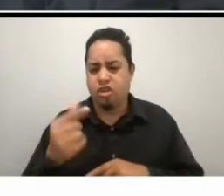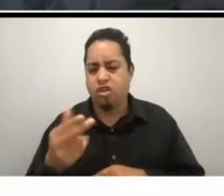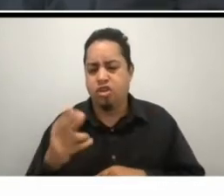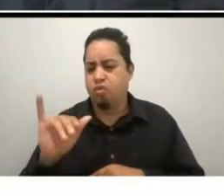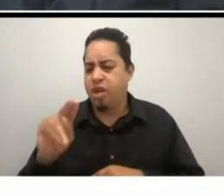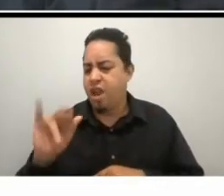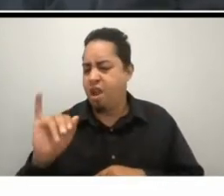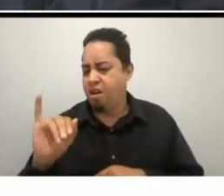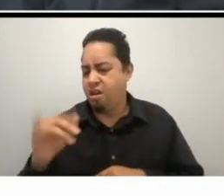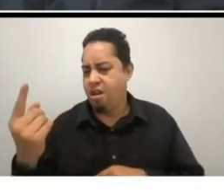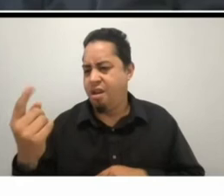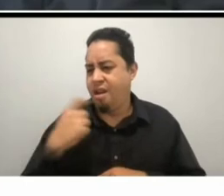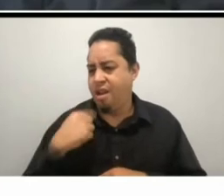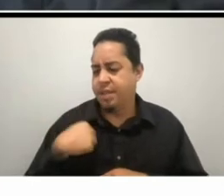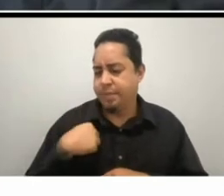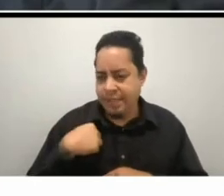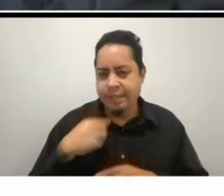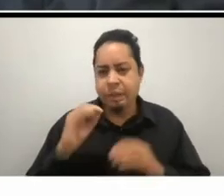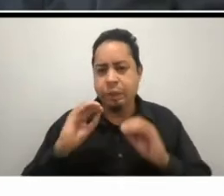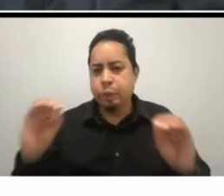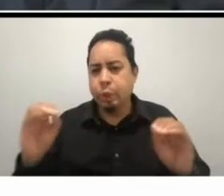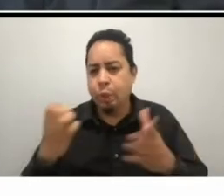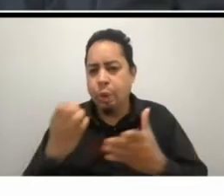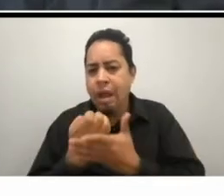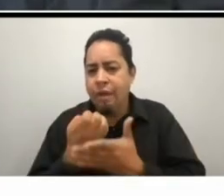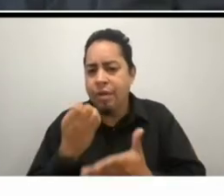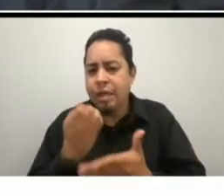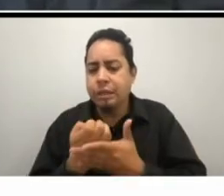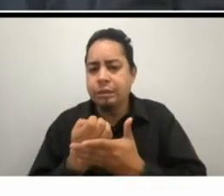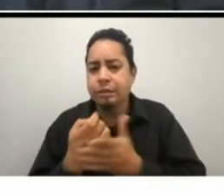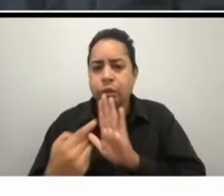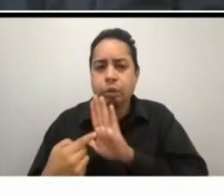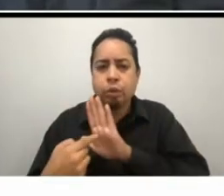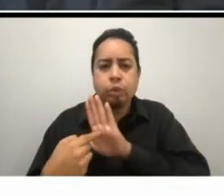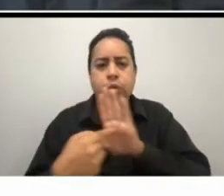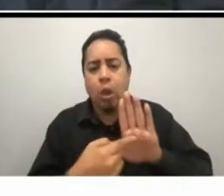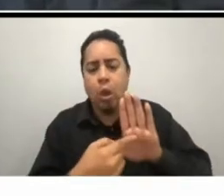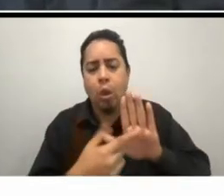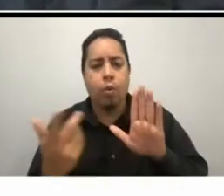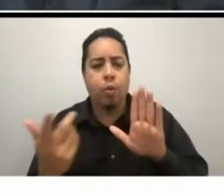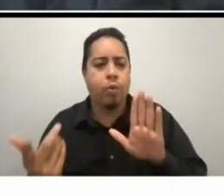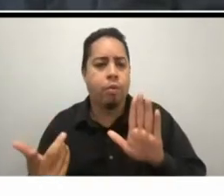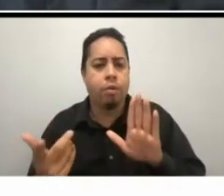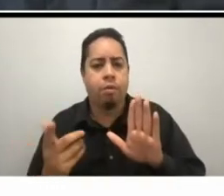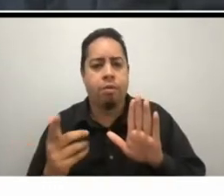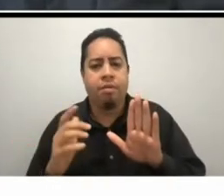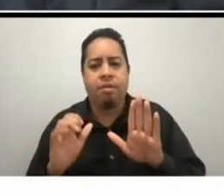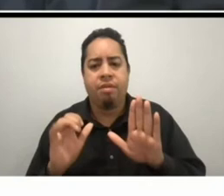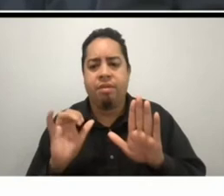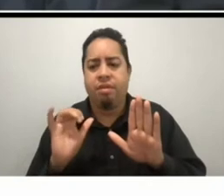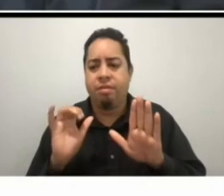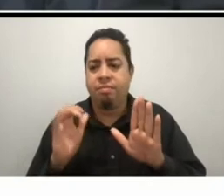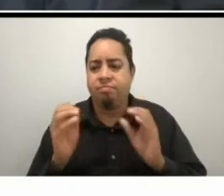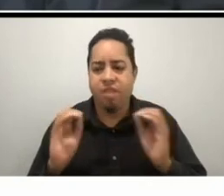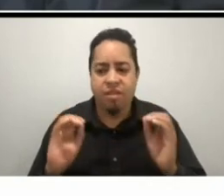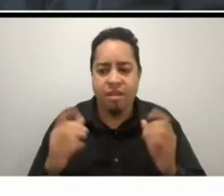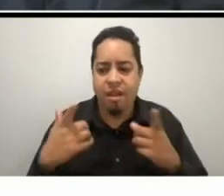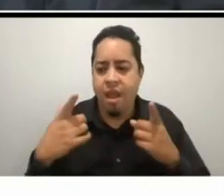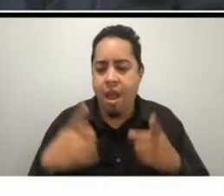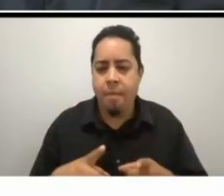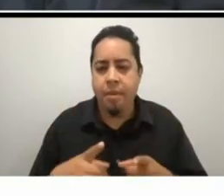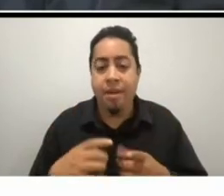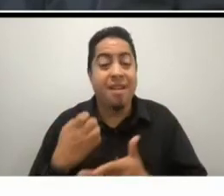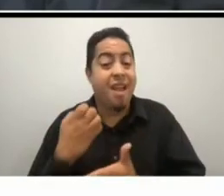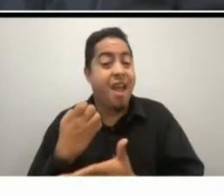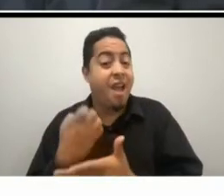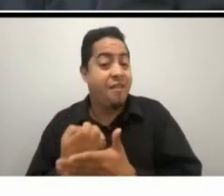there was no evidence being presented of any strength. Evidence can be hearsay evidence,